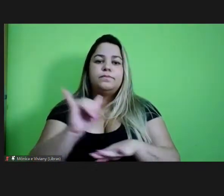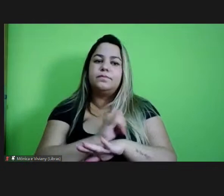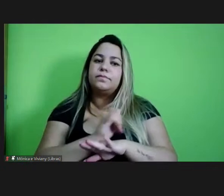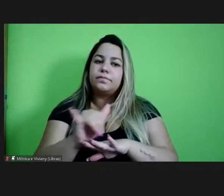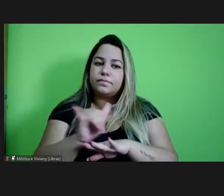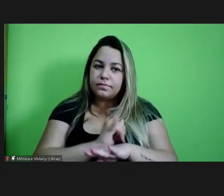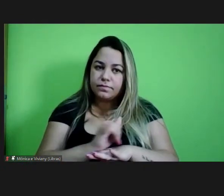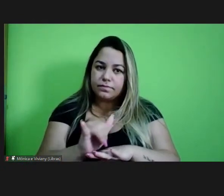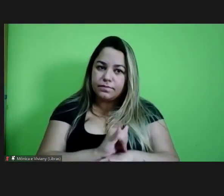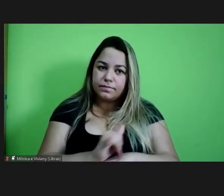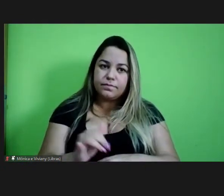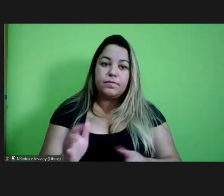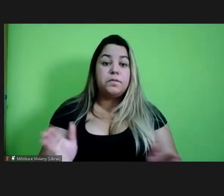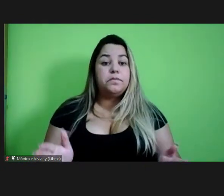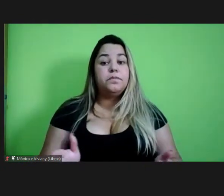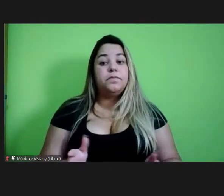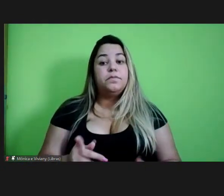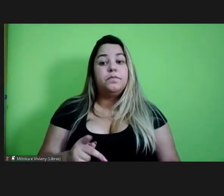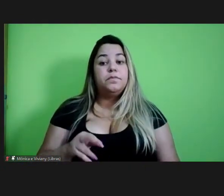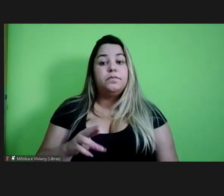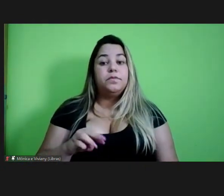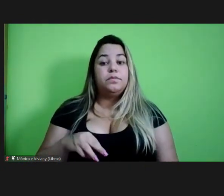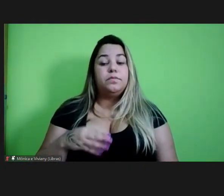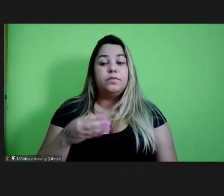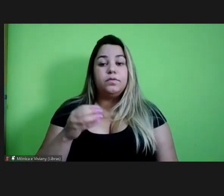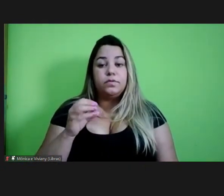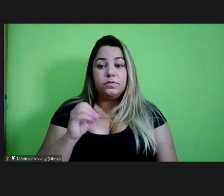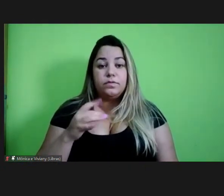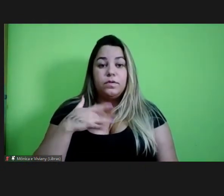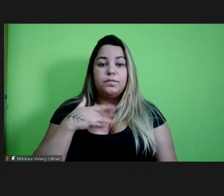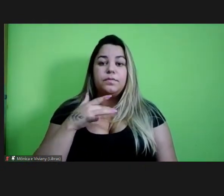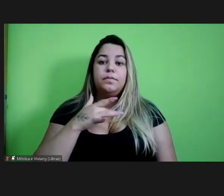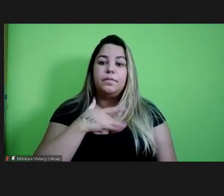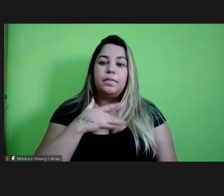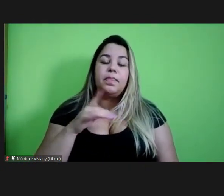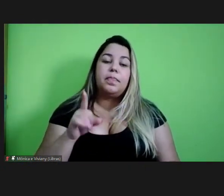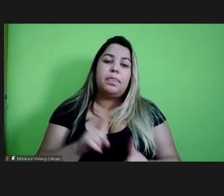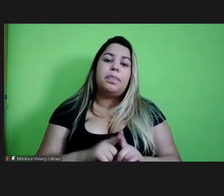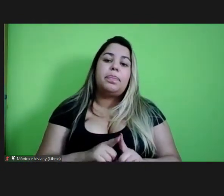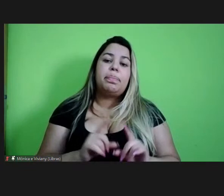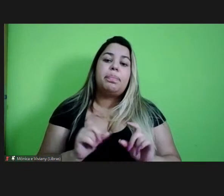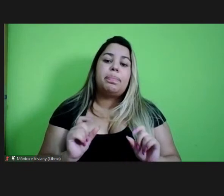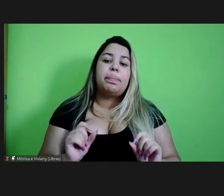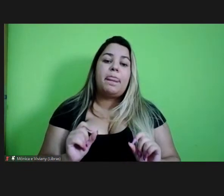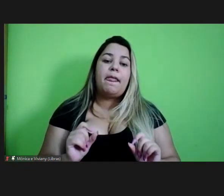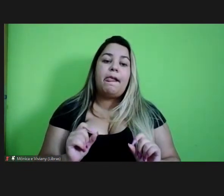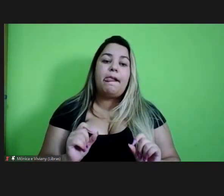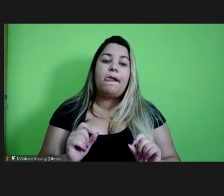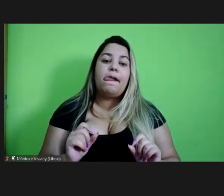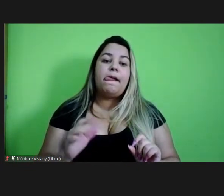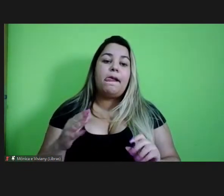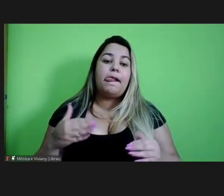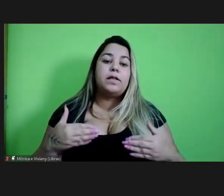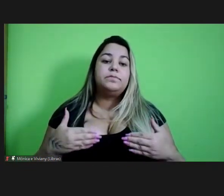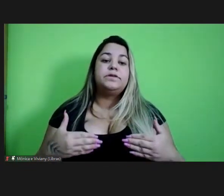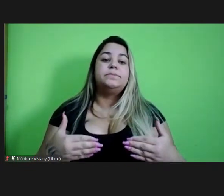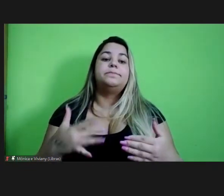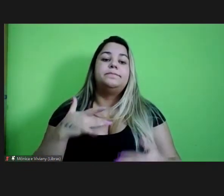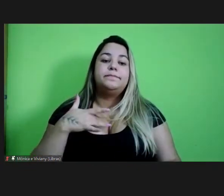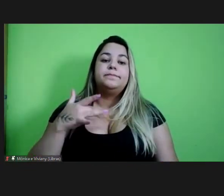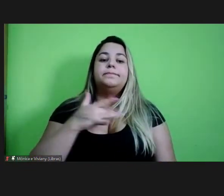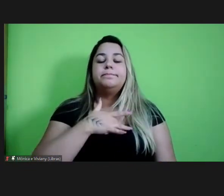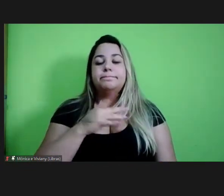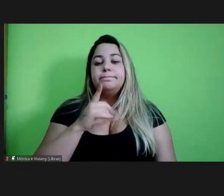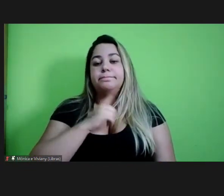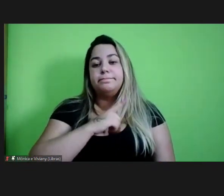strategies to promote health. Now it is a It is consolidated for a few time in the Ministry of